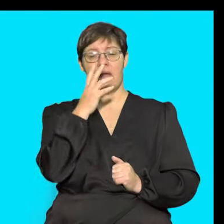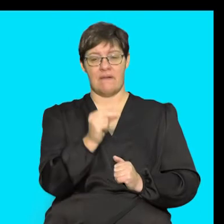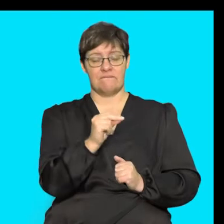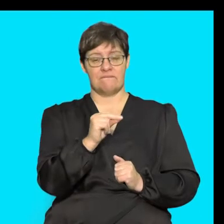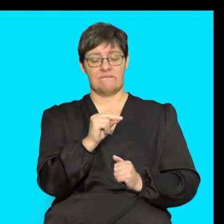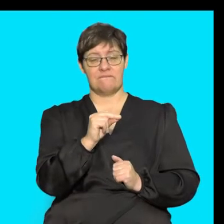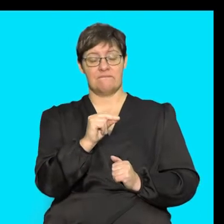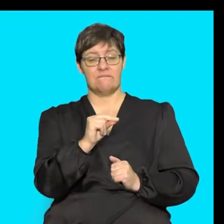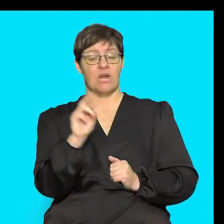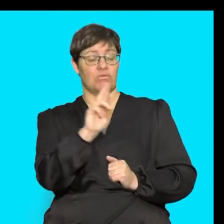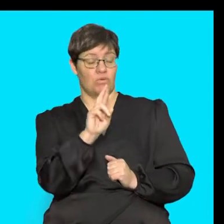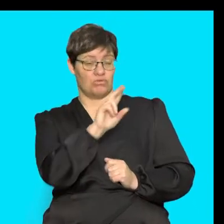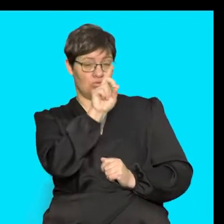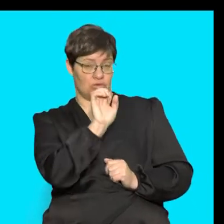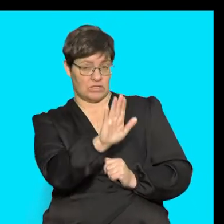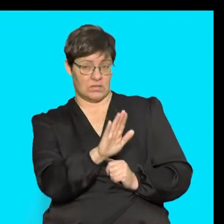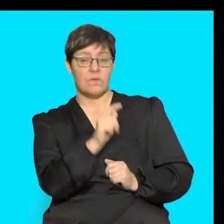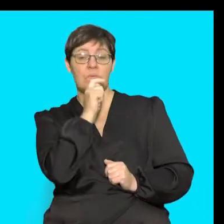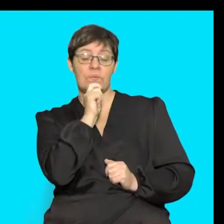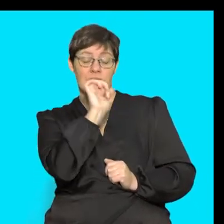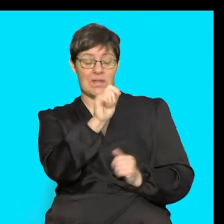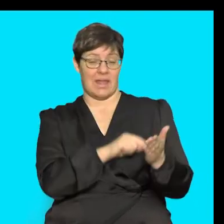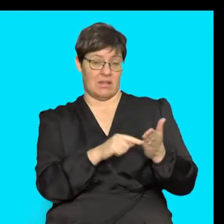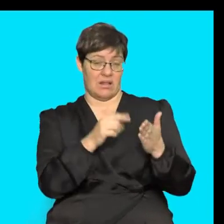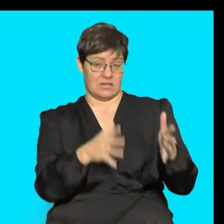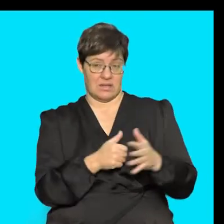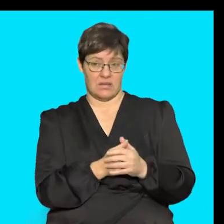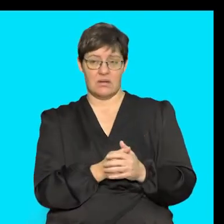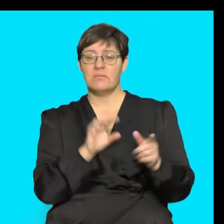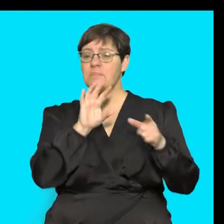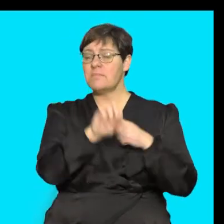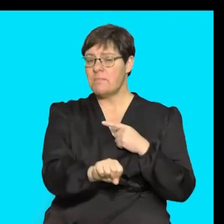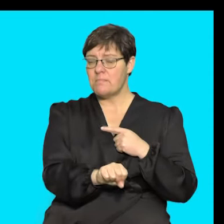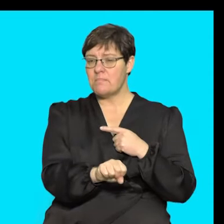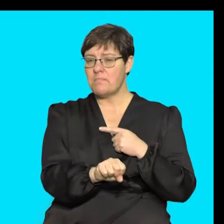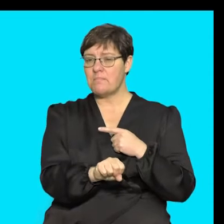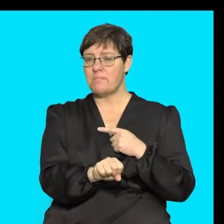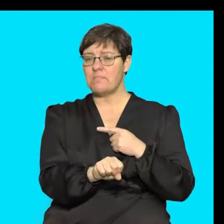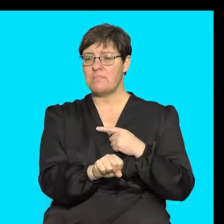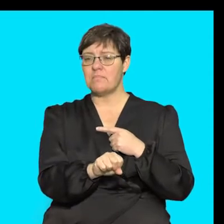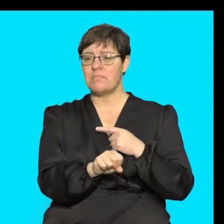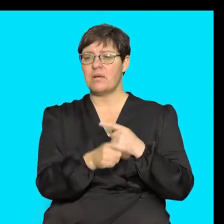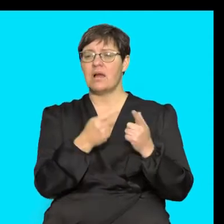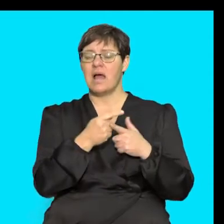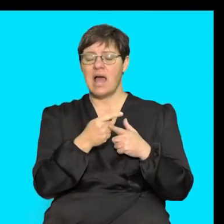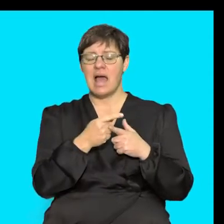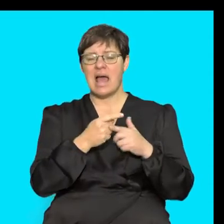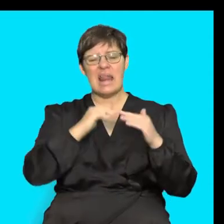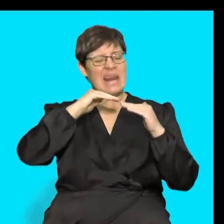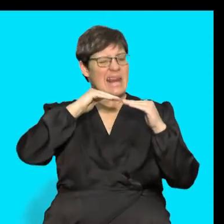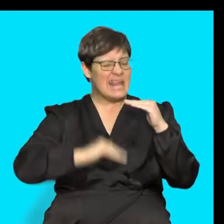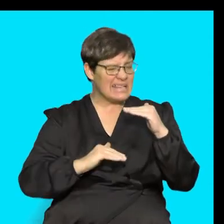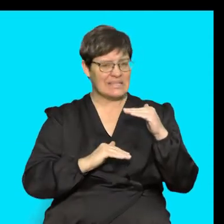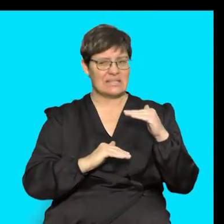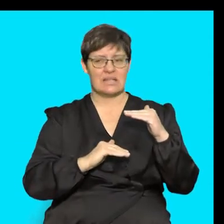a regression question. So using a calculator, determine the least square line. So the least square